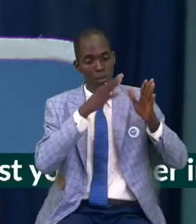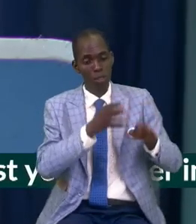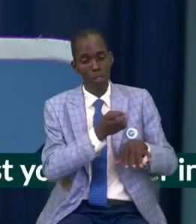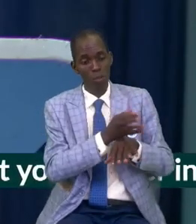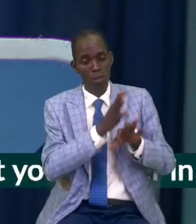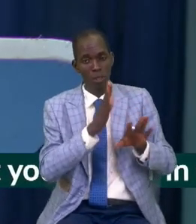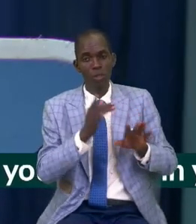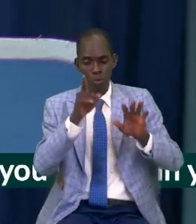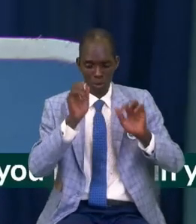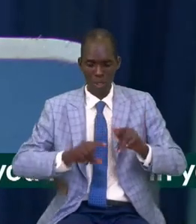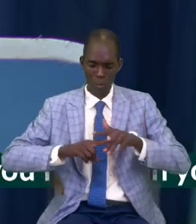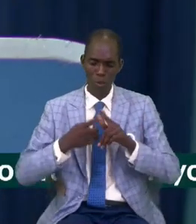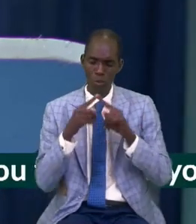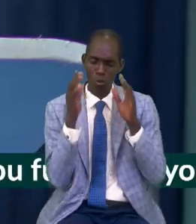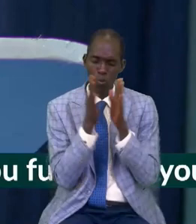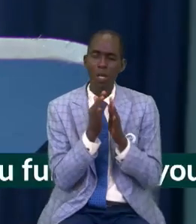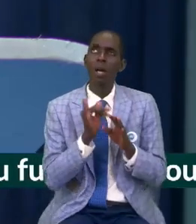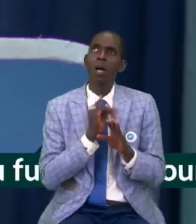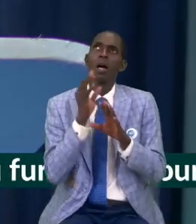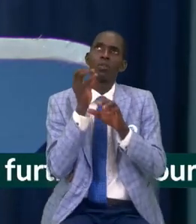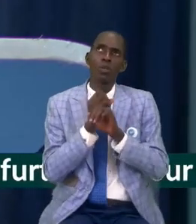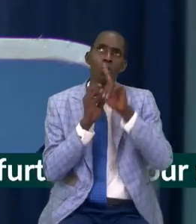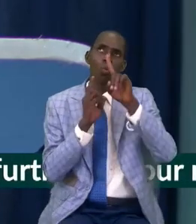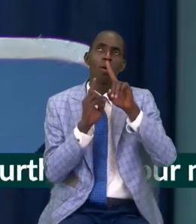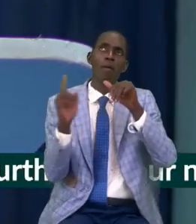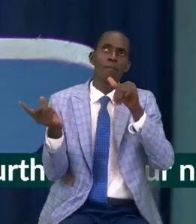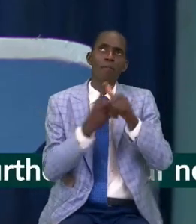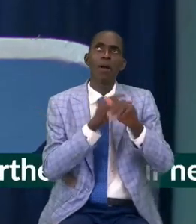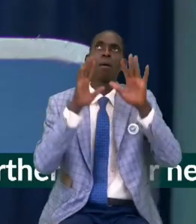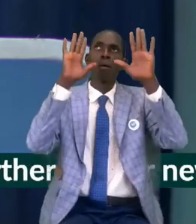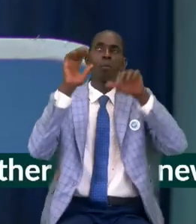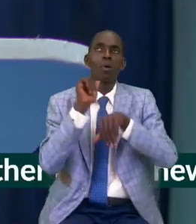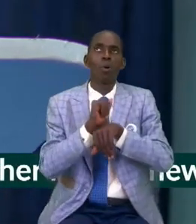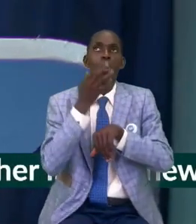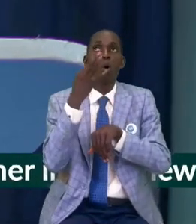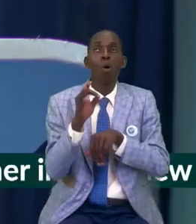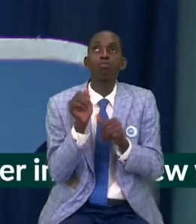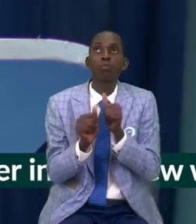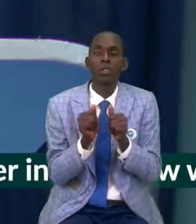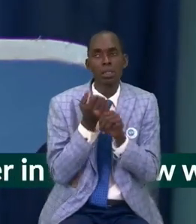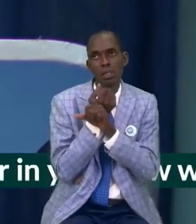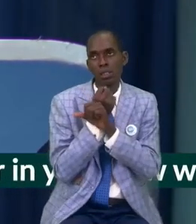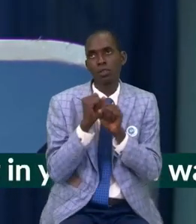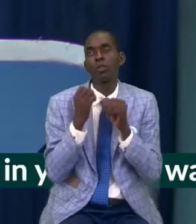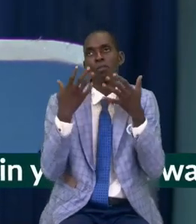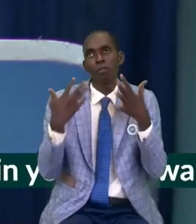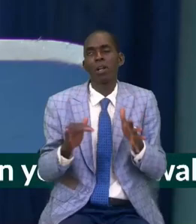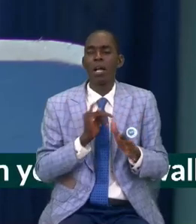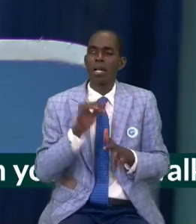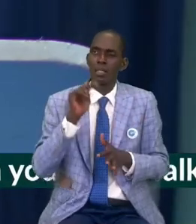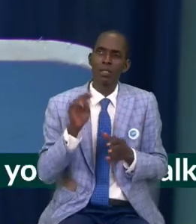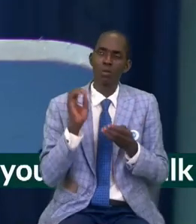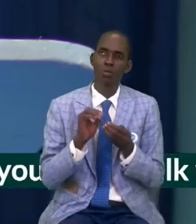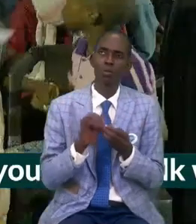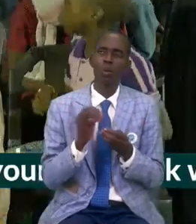of deliverance, of breakthrough, of open door. And then if you are here, you have given your life to Christ before, or you're a minister,